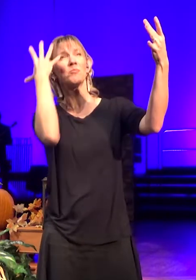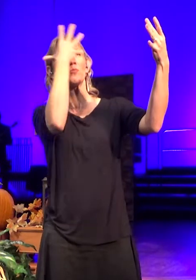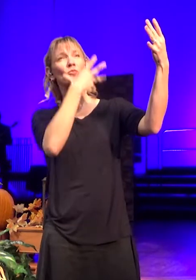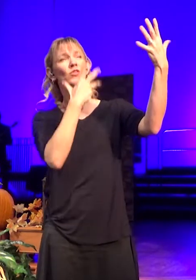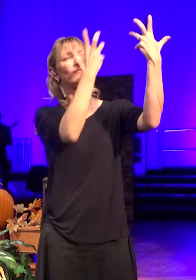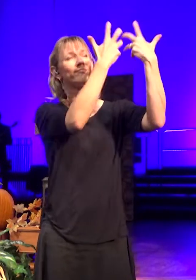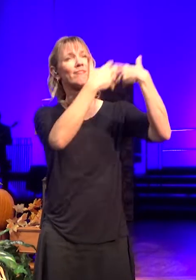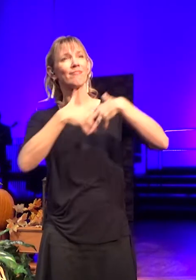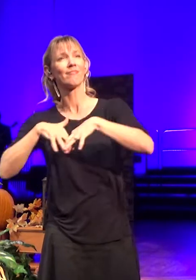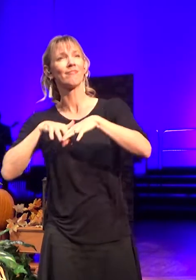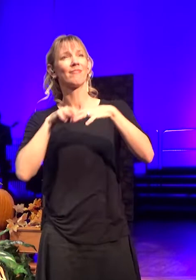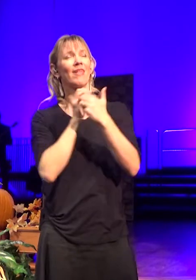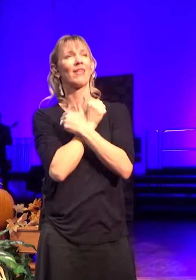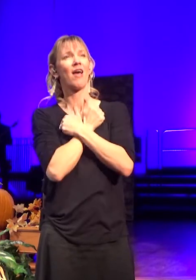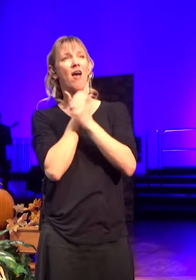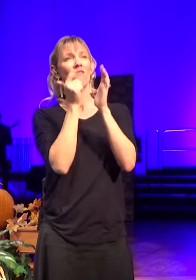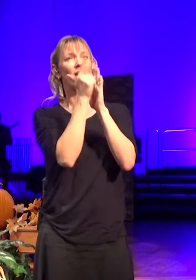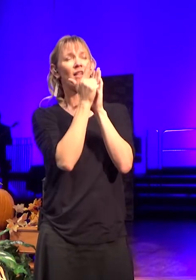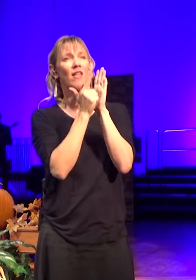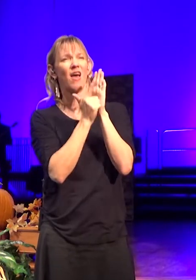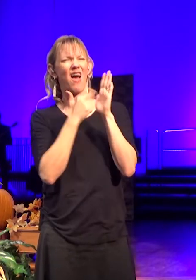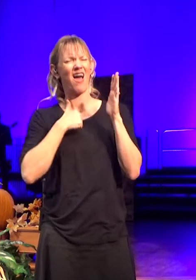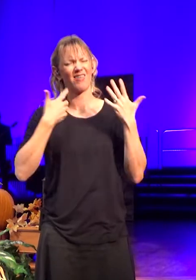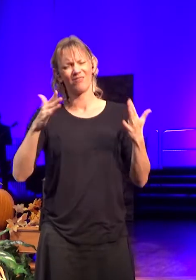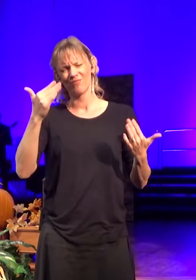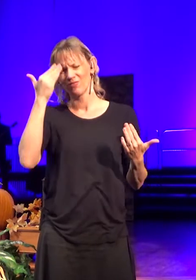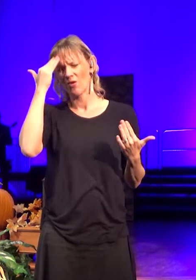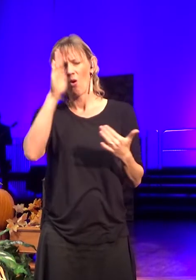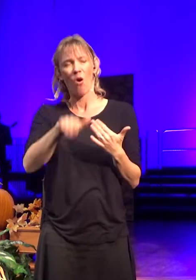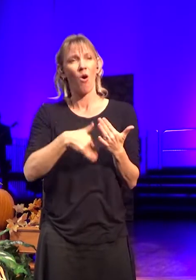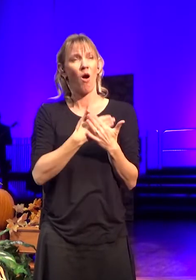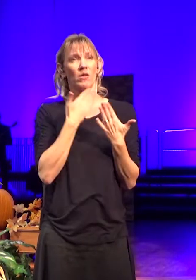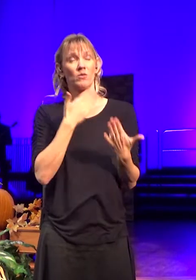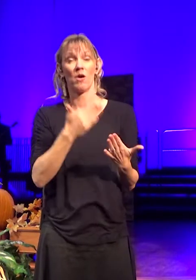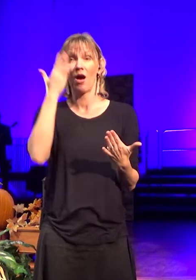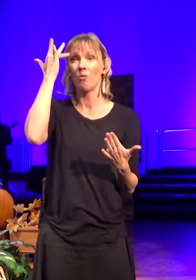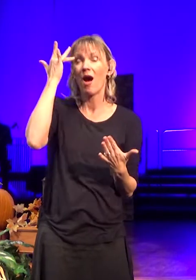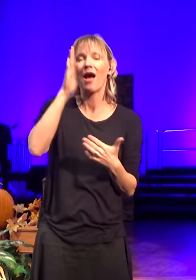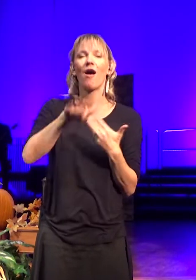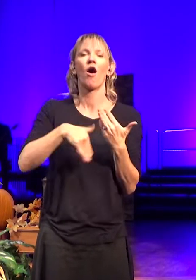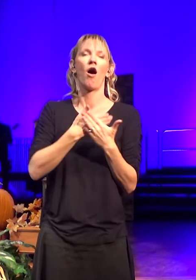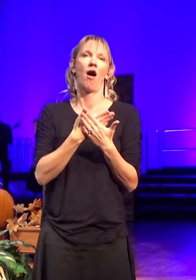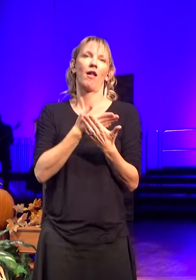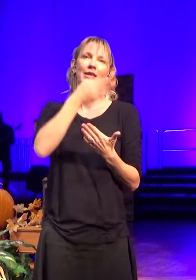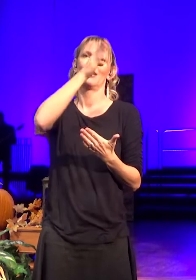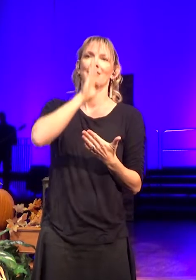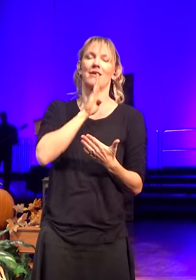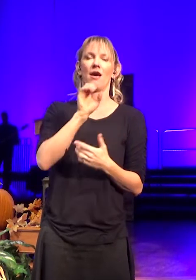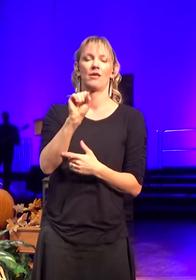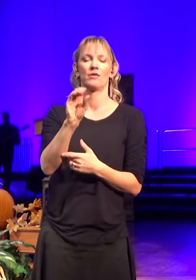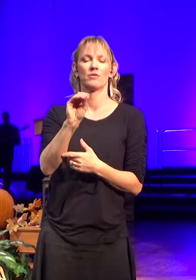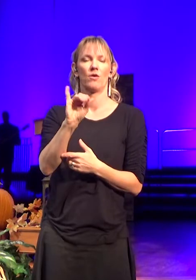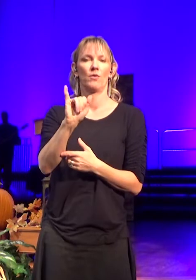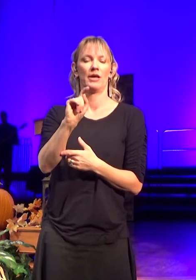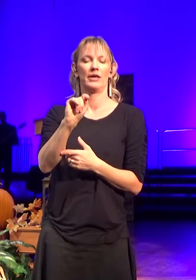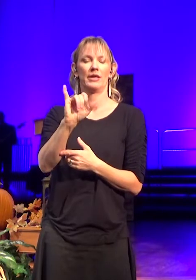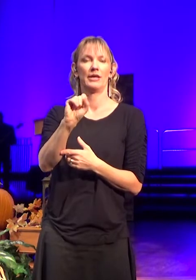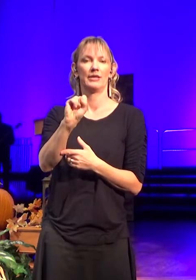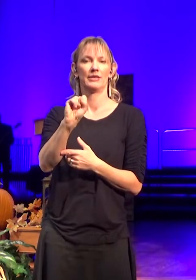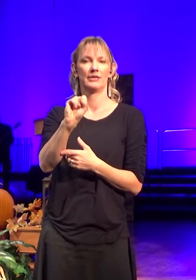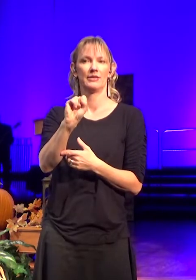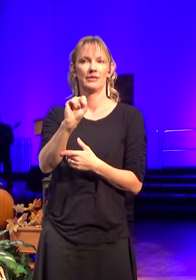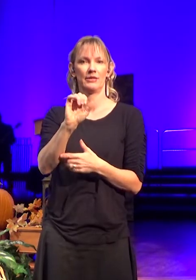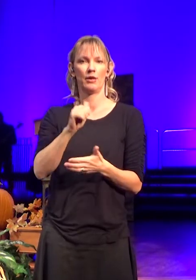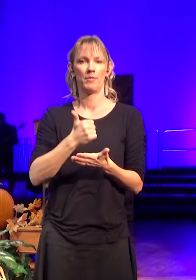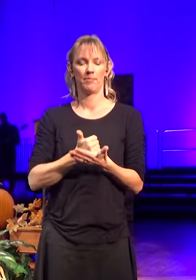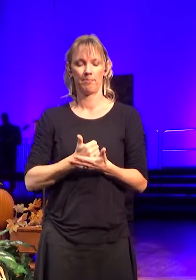these words into that beautiful alchemy of love and law, I know that all is well, because all is God, and